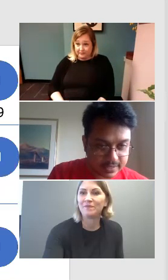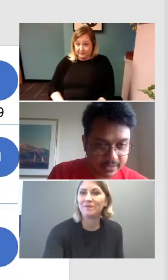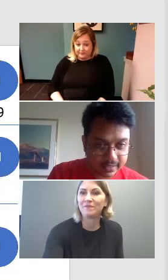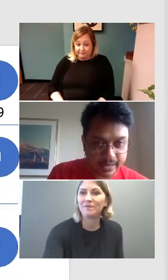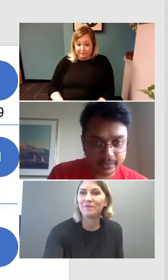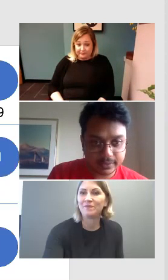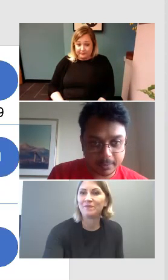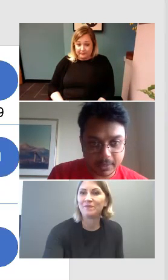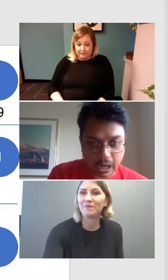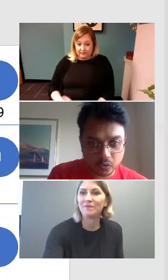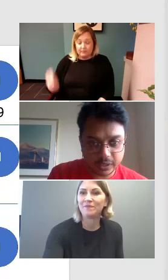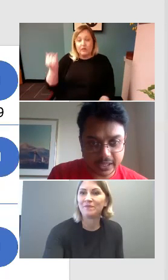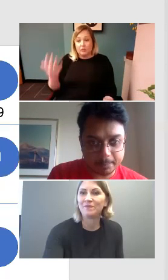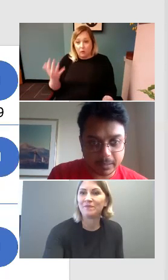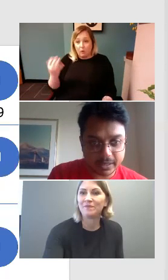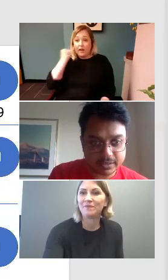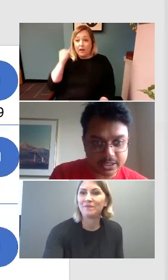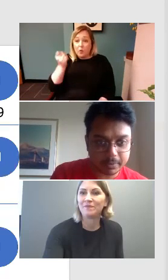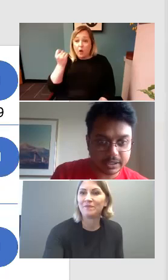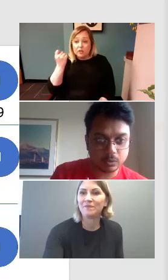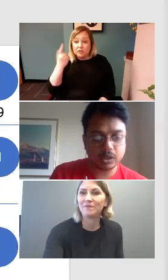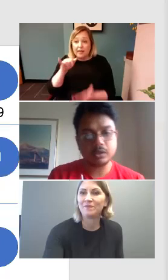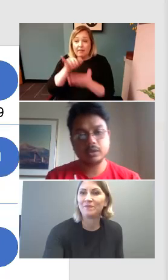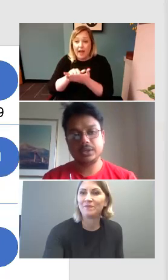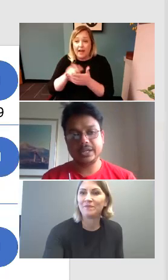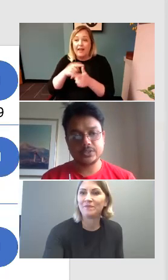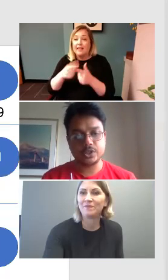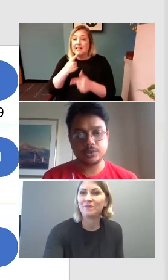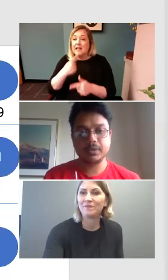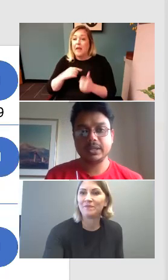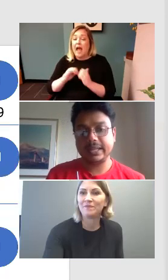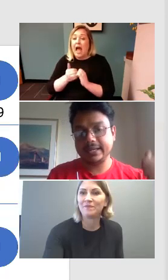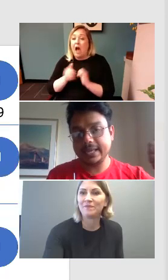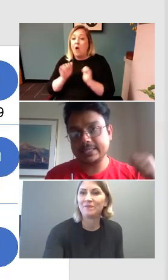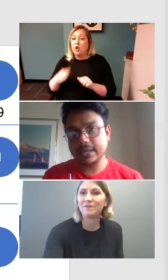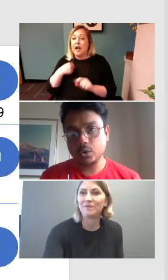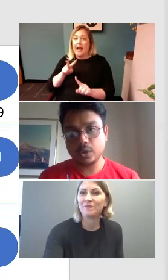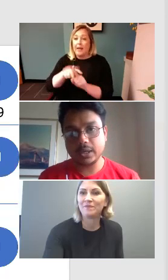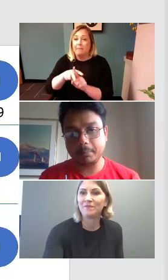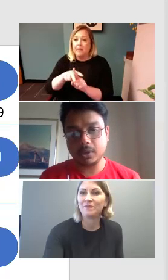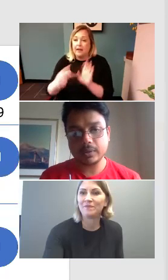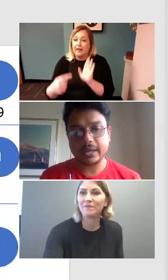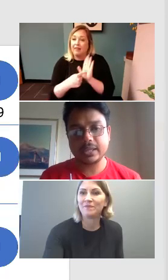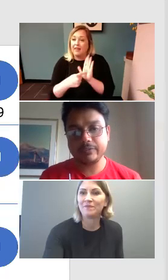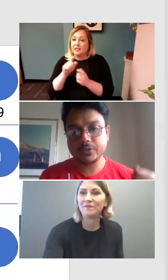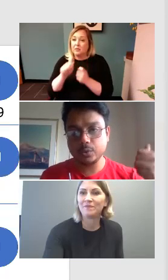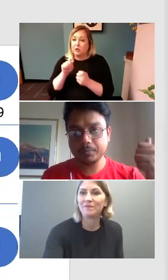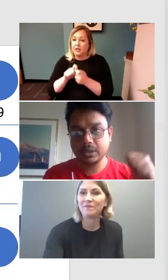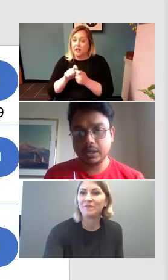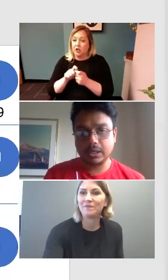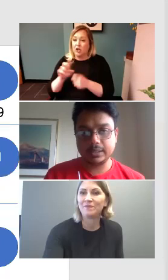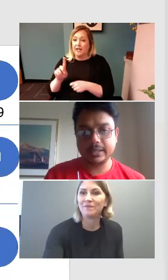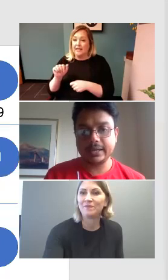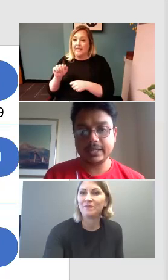if you understand that, tell me how would I implement this particular data structure that takes in a node number and gives